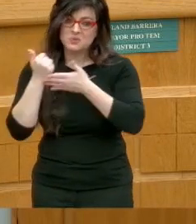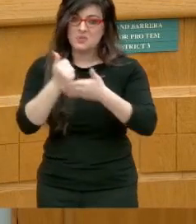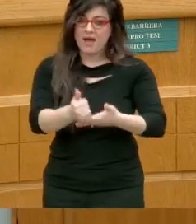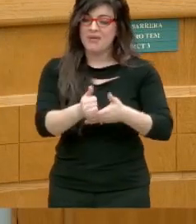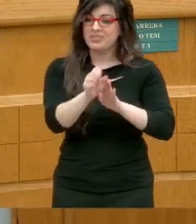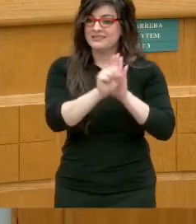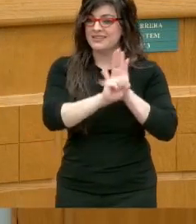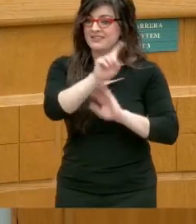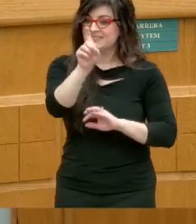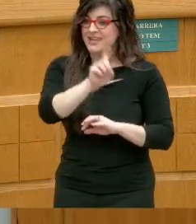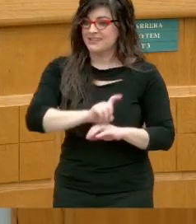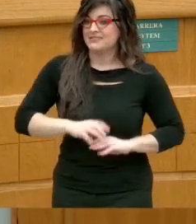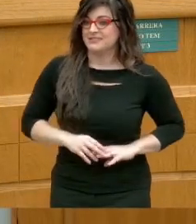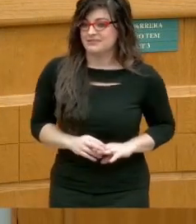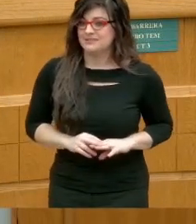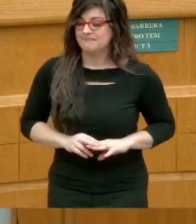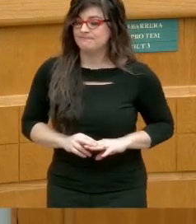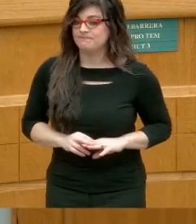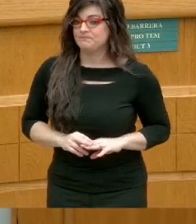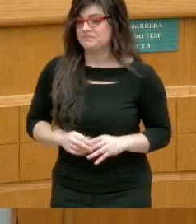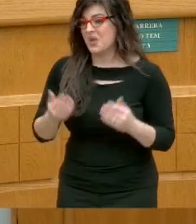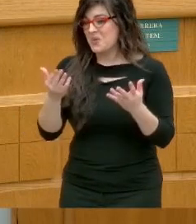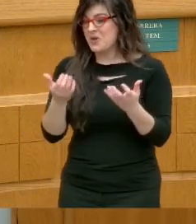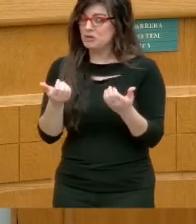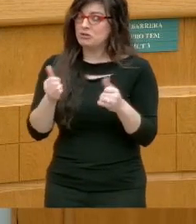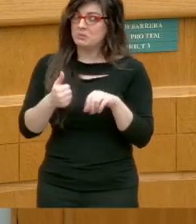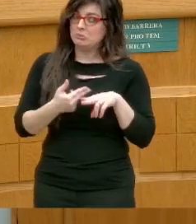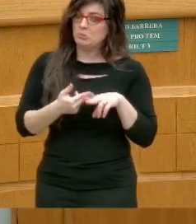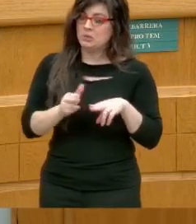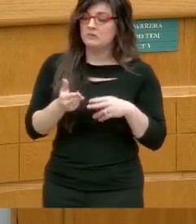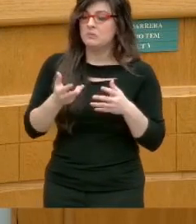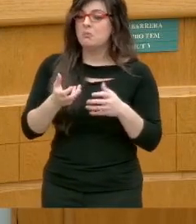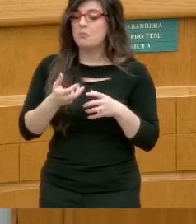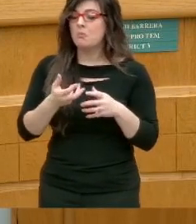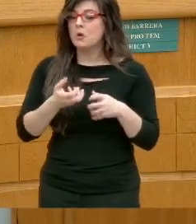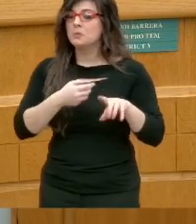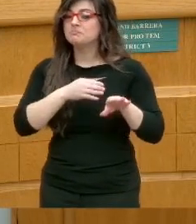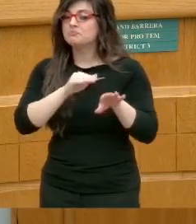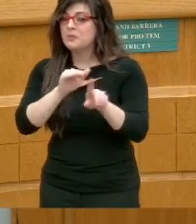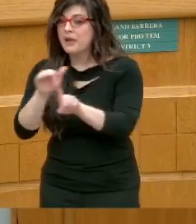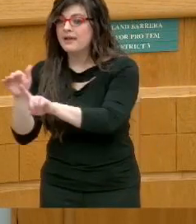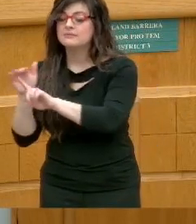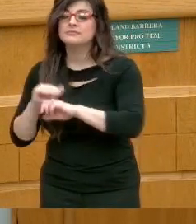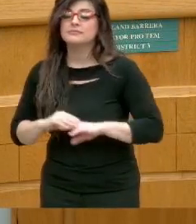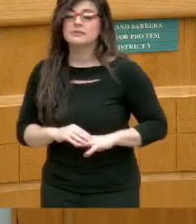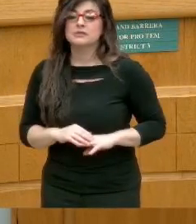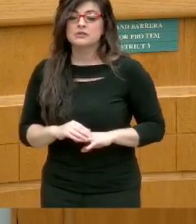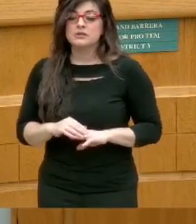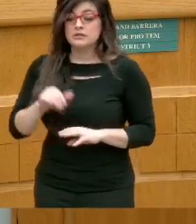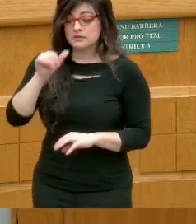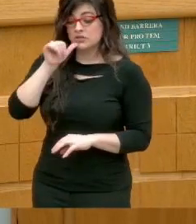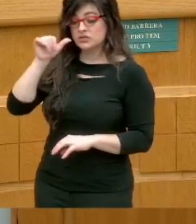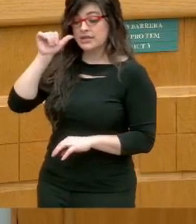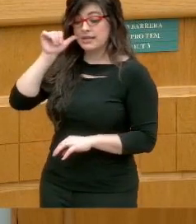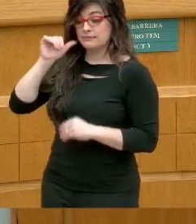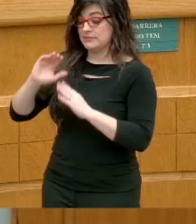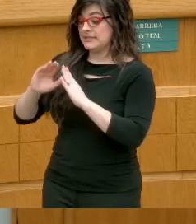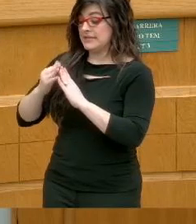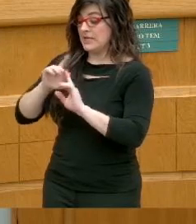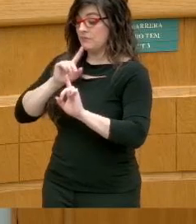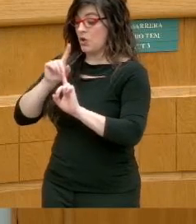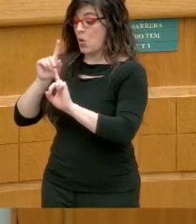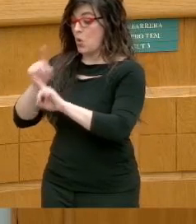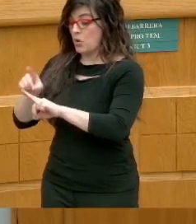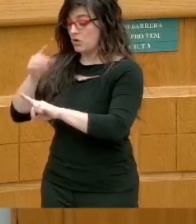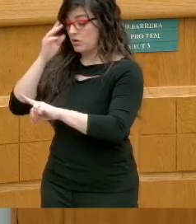that. Just a couple of reminders, and I'll try to be brief. One of the things that we did yesterday in the city's order, and again,